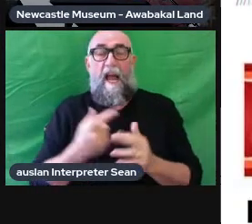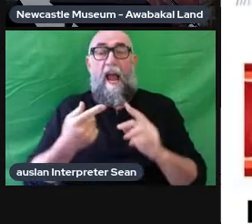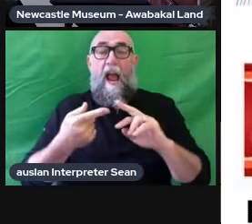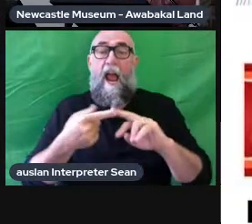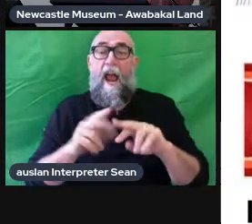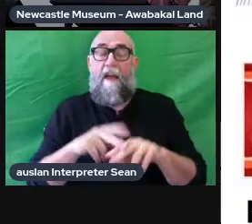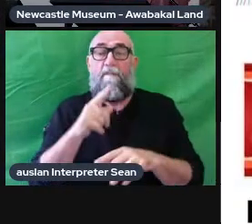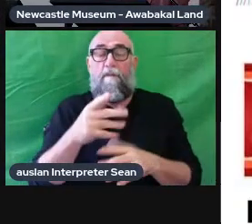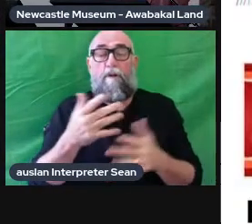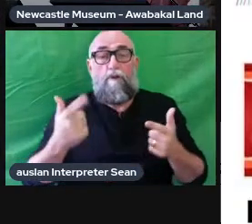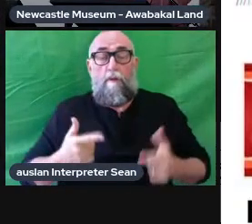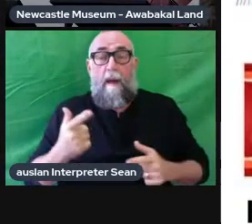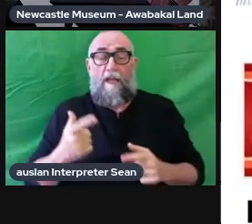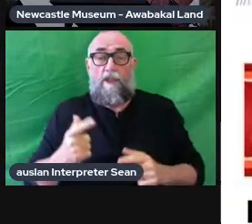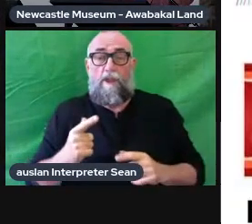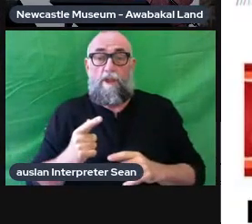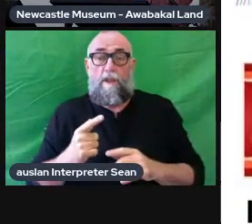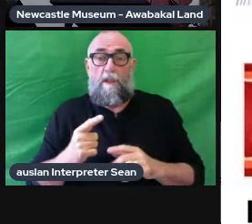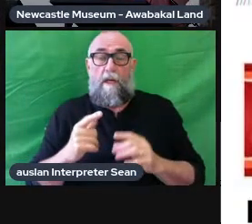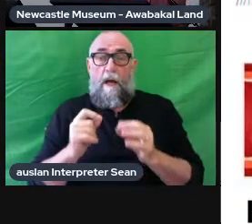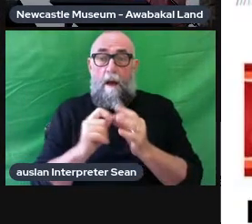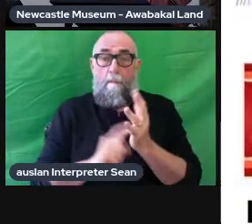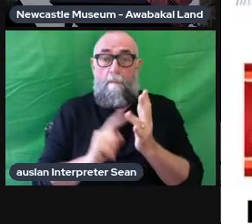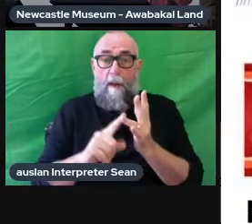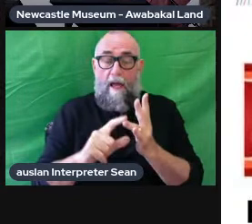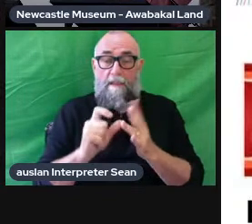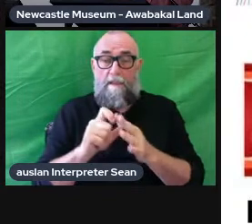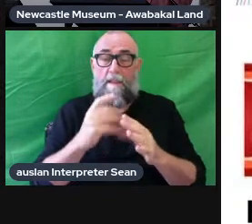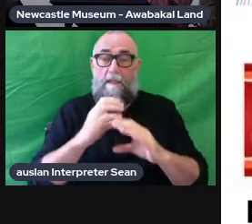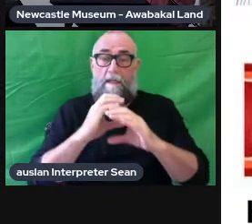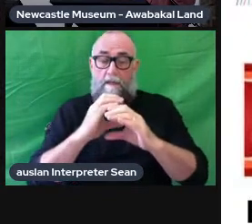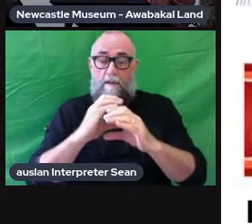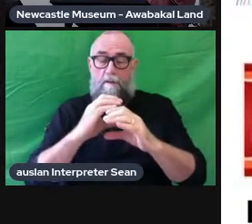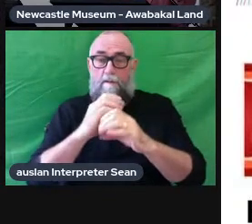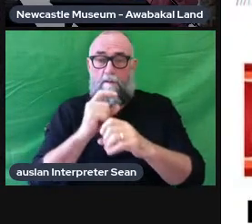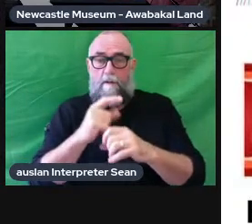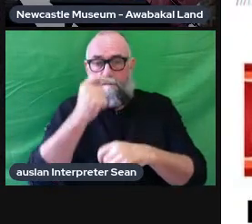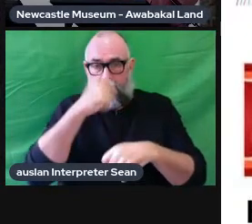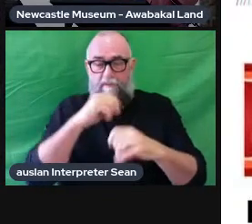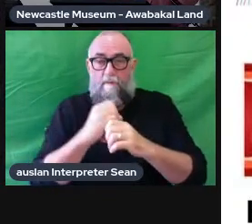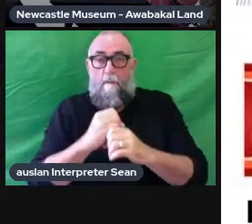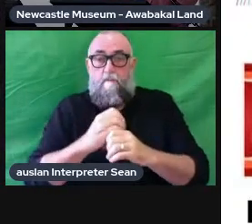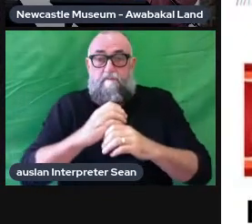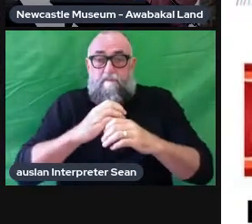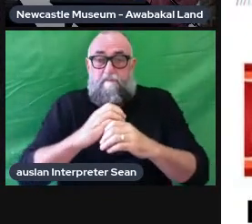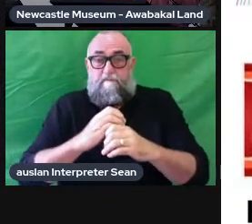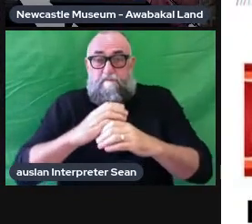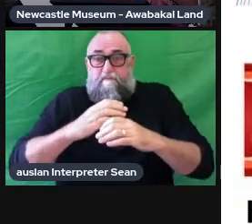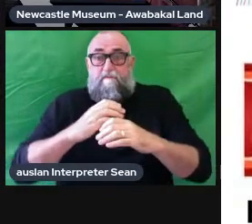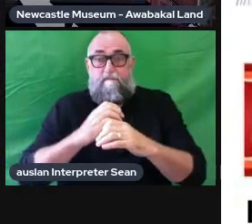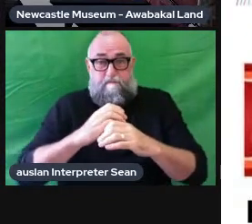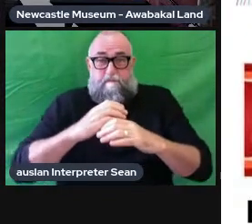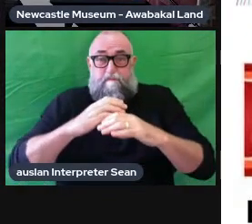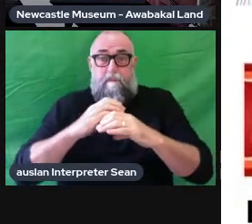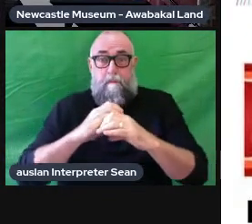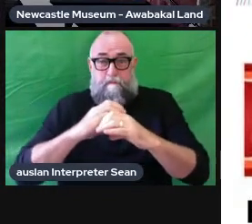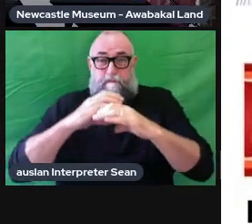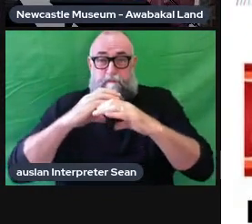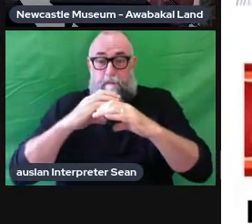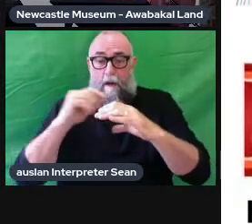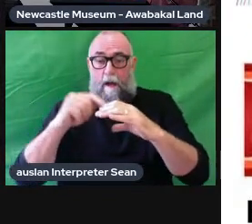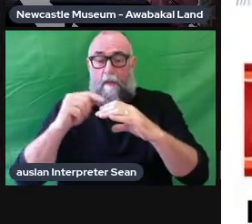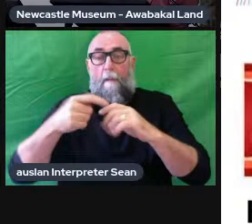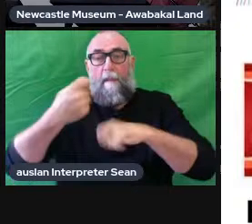those blood vessels, they can start to break up and tear a little bit because they're getting too stretched. And again, if you start getting tears in those